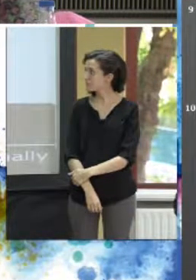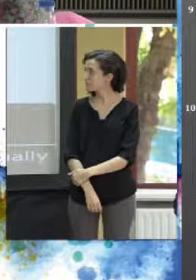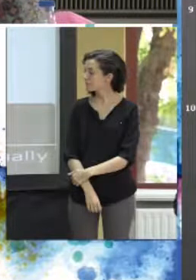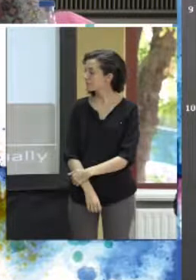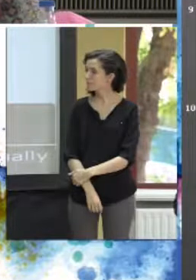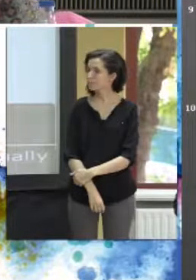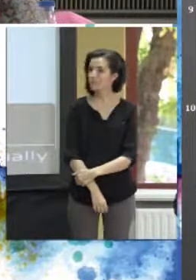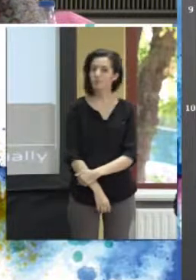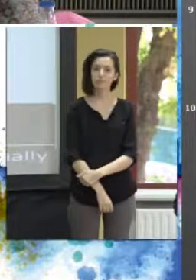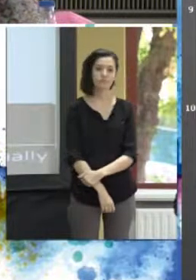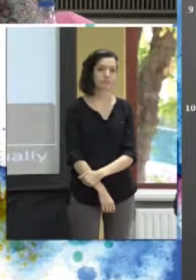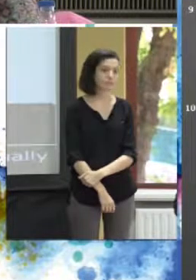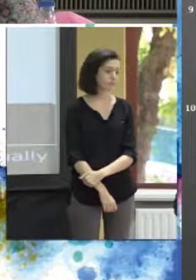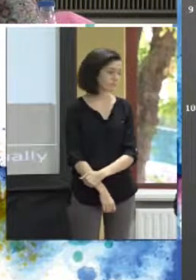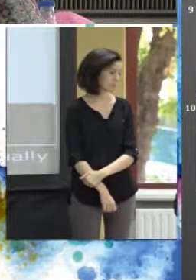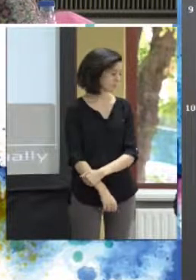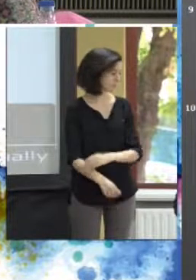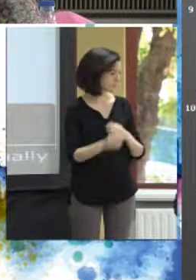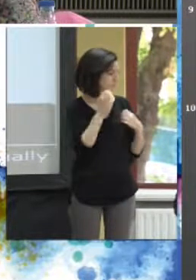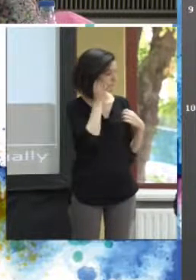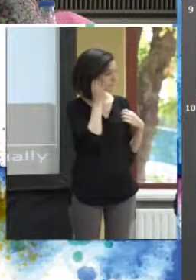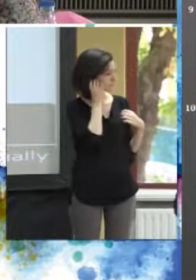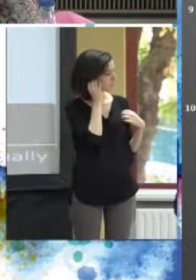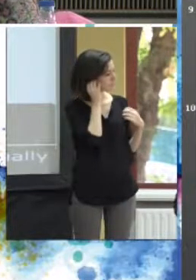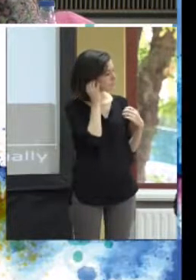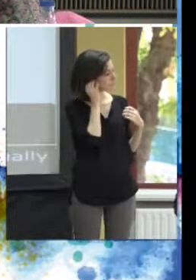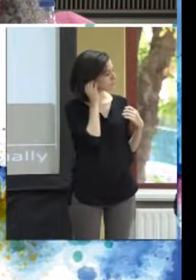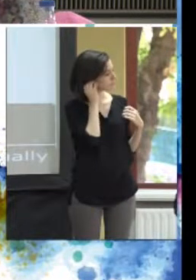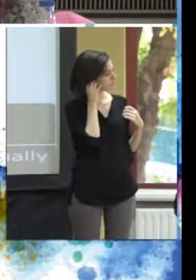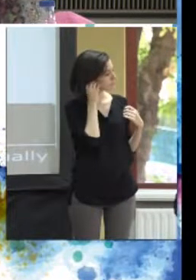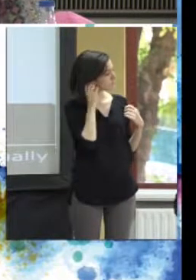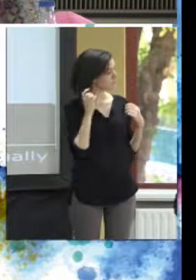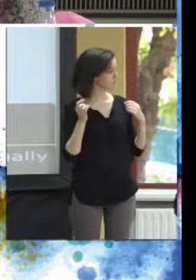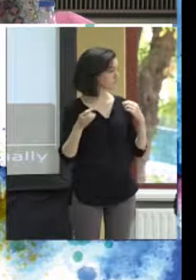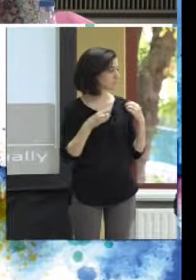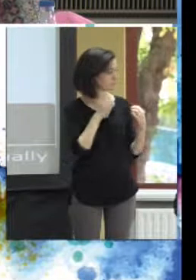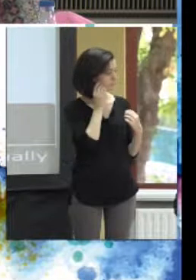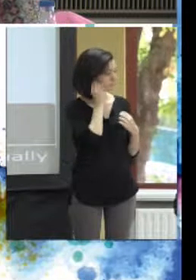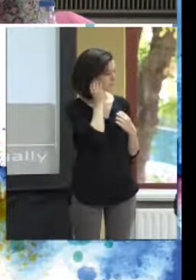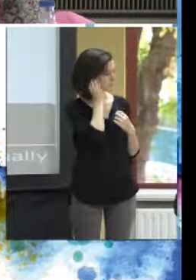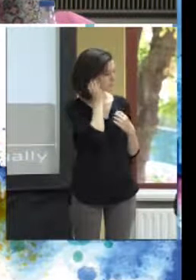No, si tiene que ser la pantalla entera. No, espera. Ya lo pongo, espera. A ver, aquí.